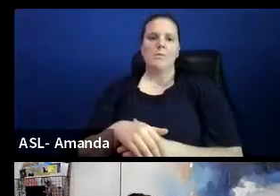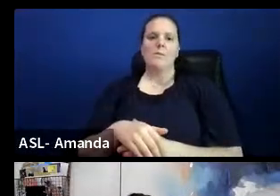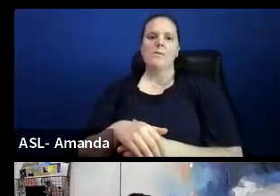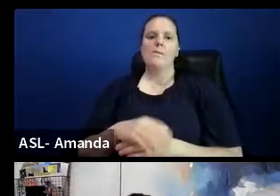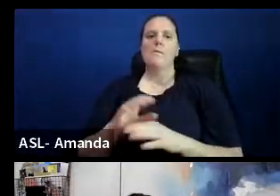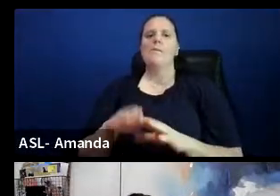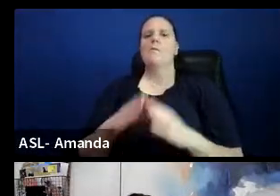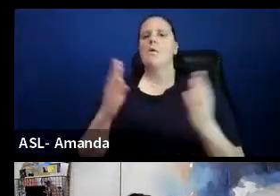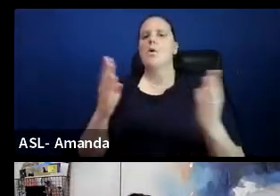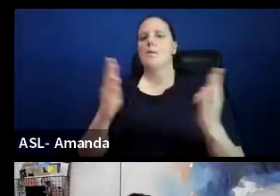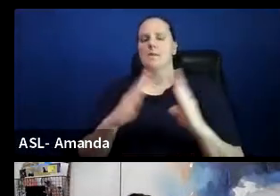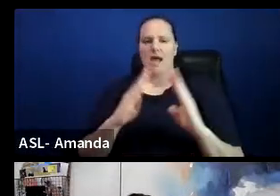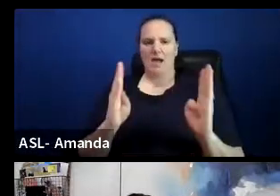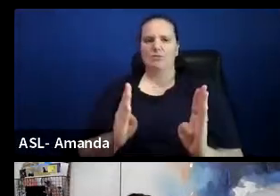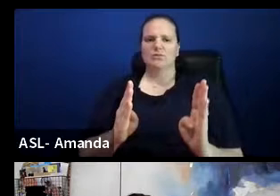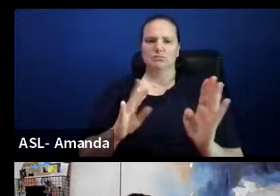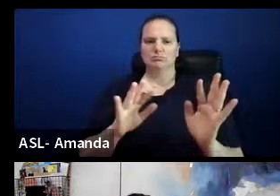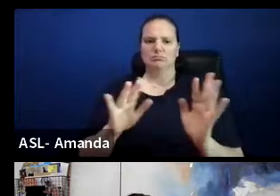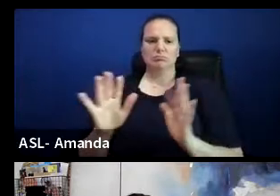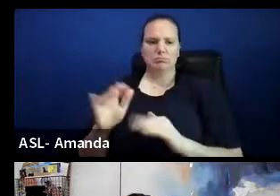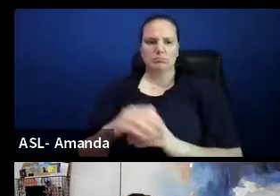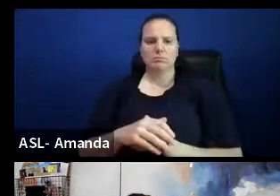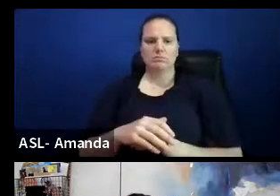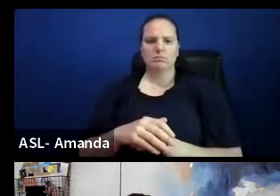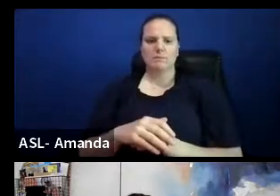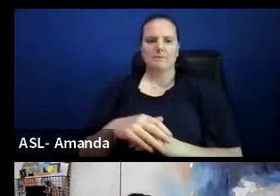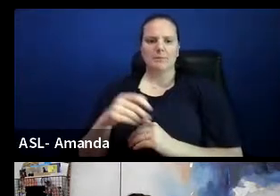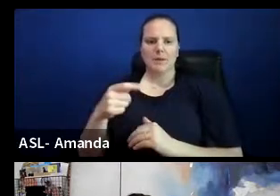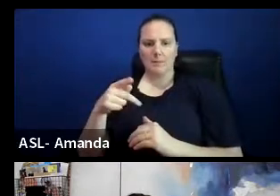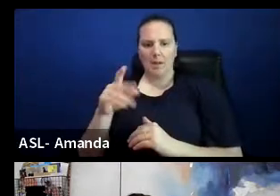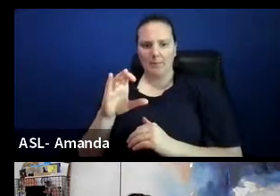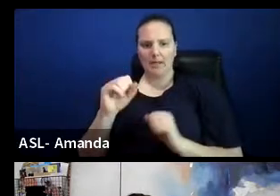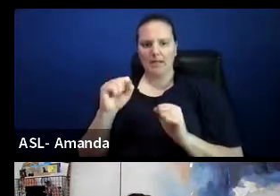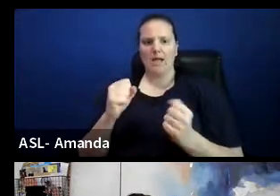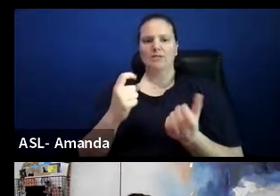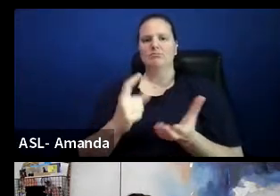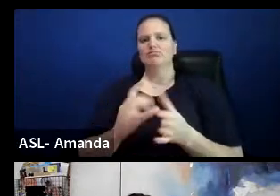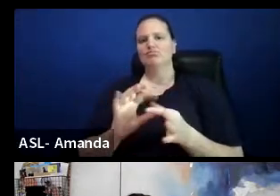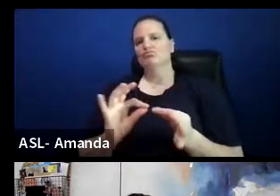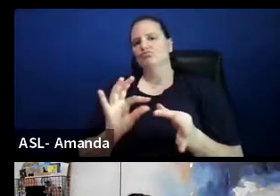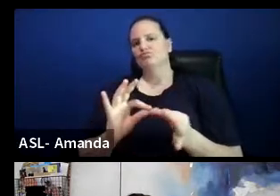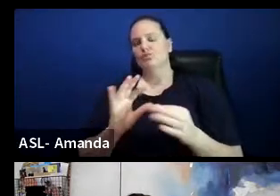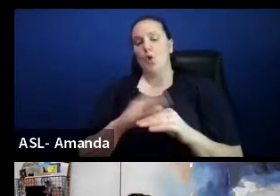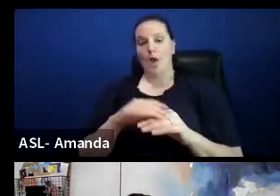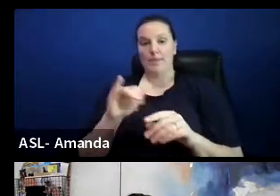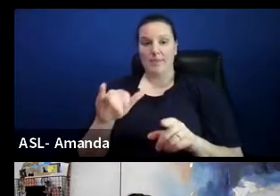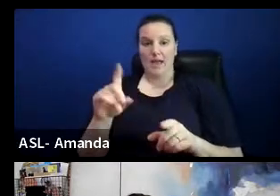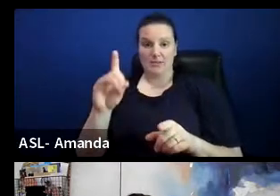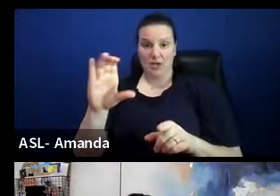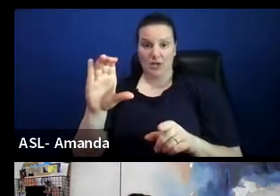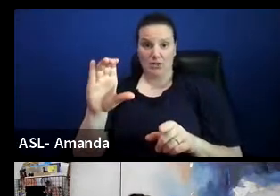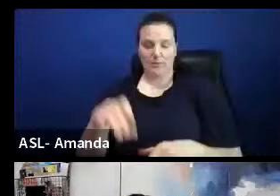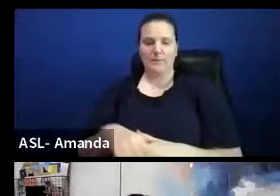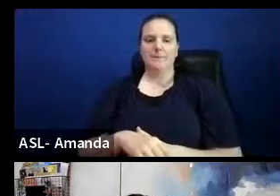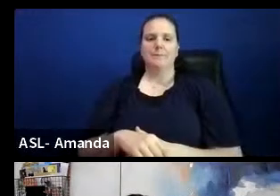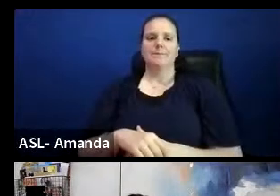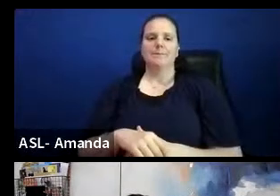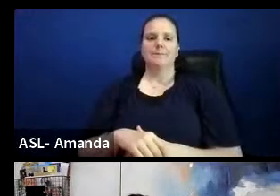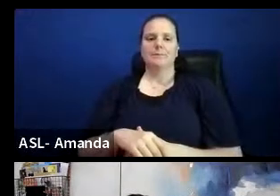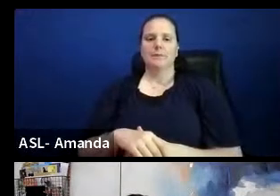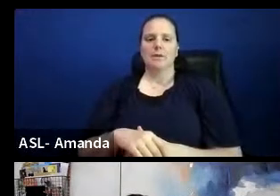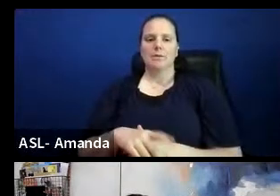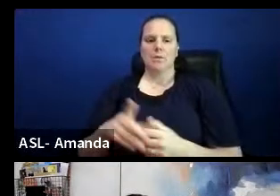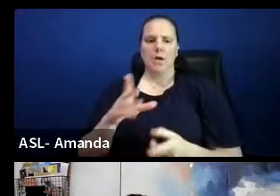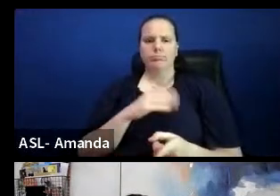open houses, and for the public to comment on the document. And then we will take all